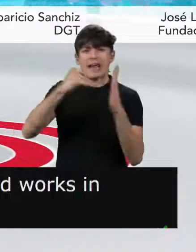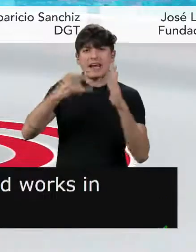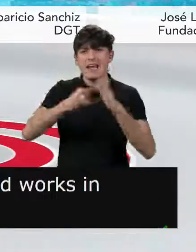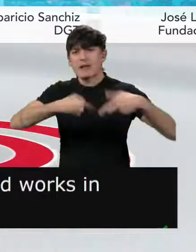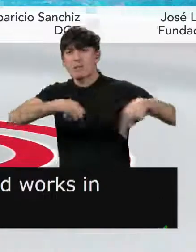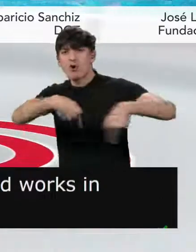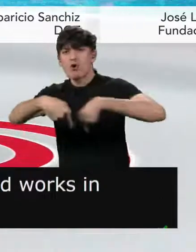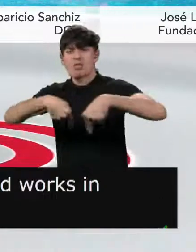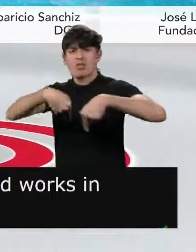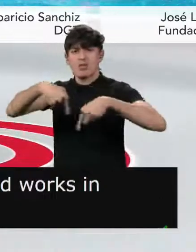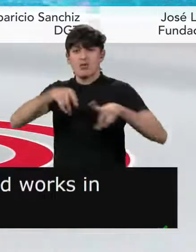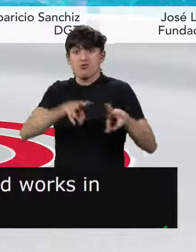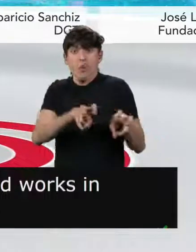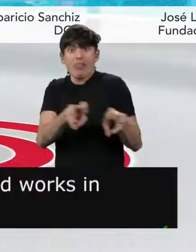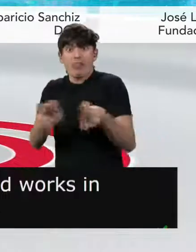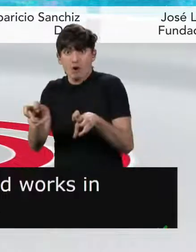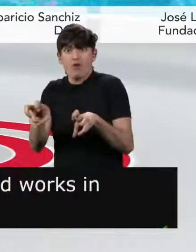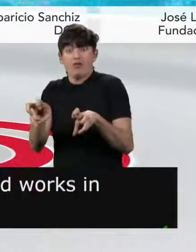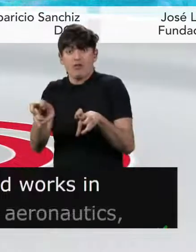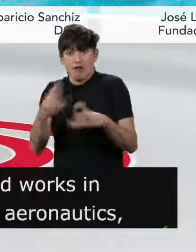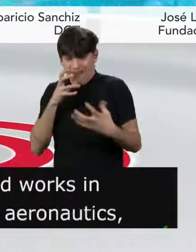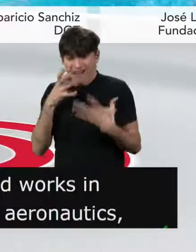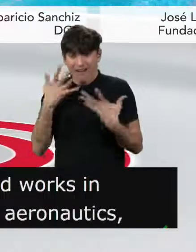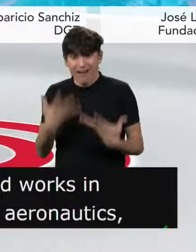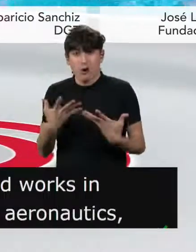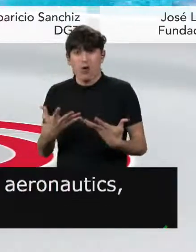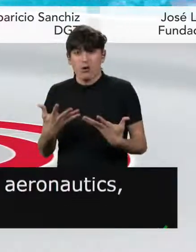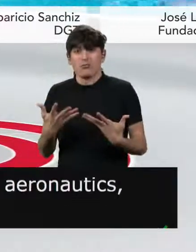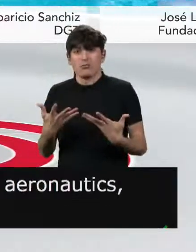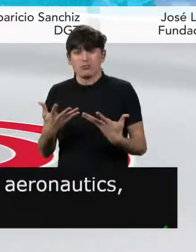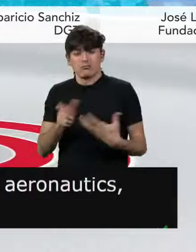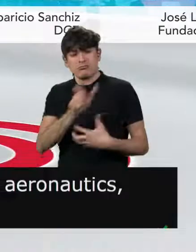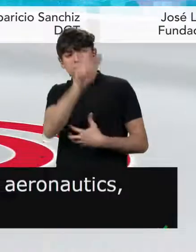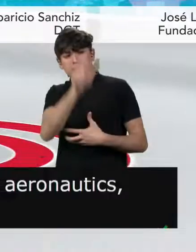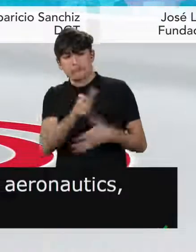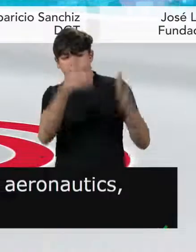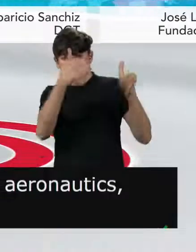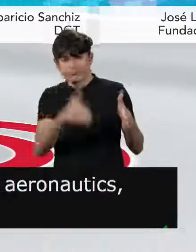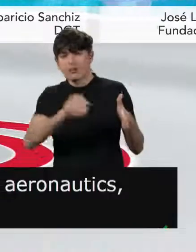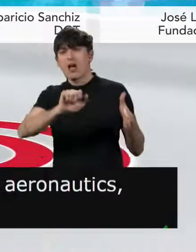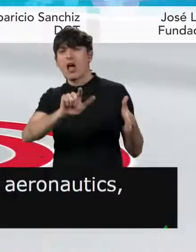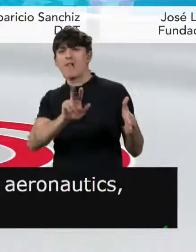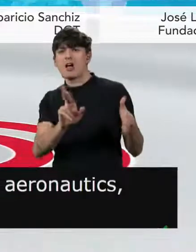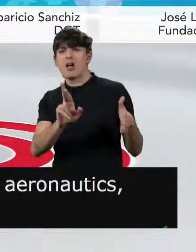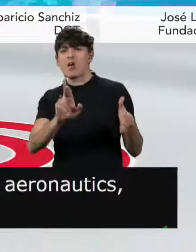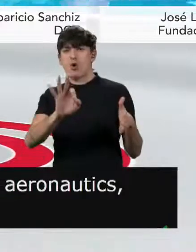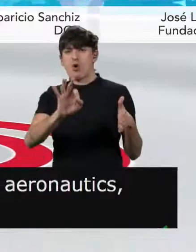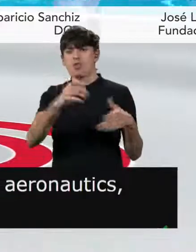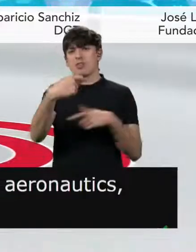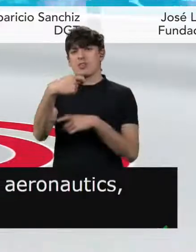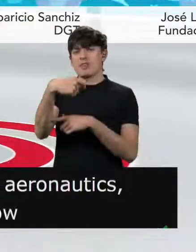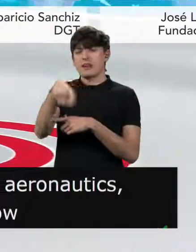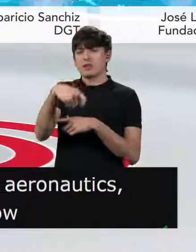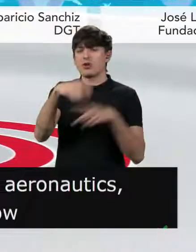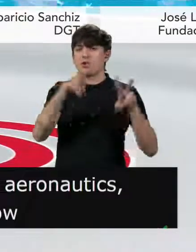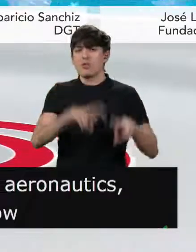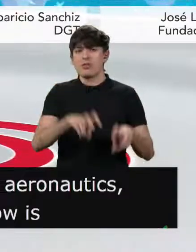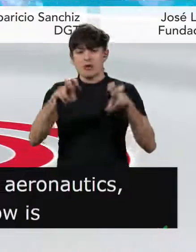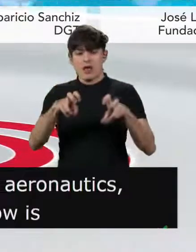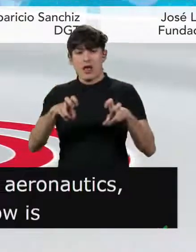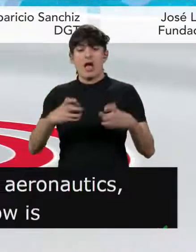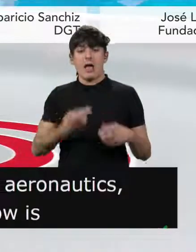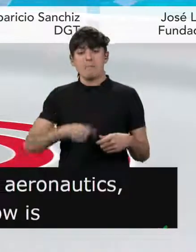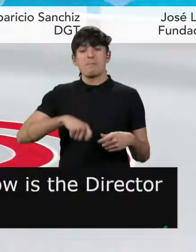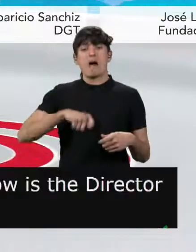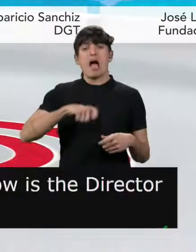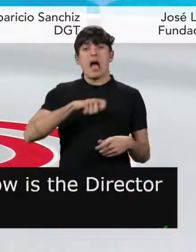engineering, transport, and innovation. Alvaro now is the director of innovation at Alstom for Spain and